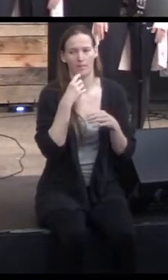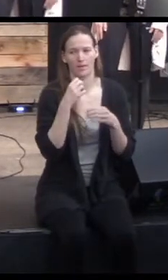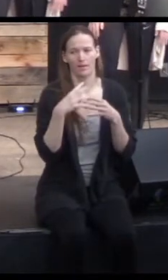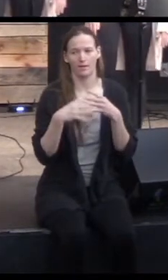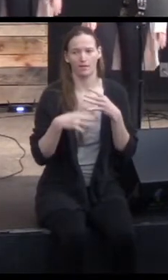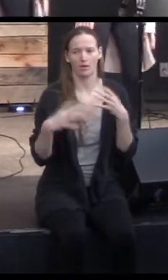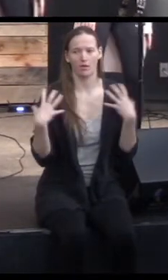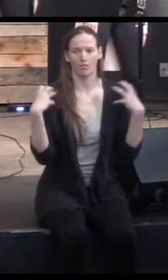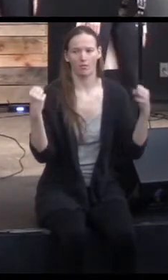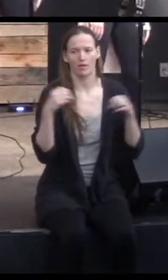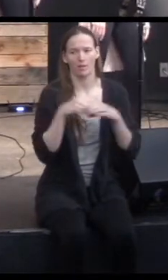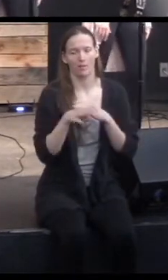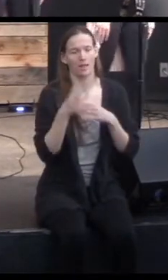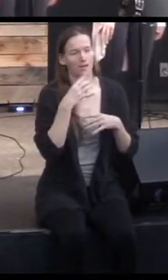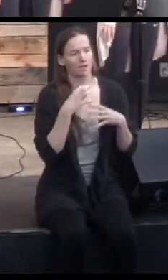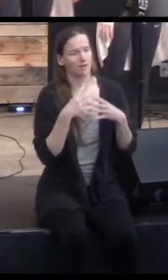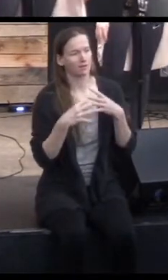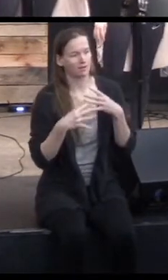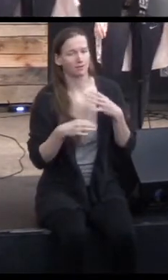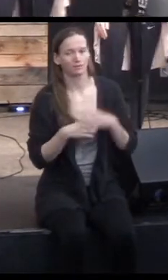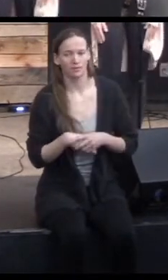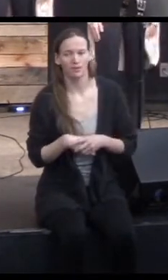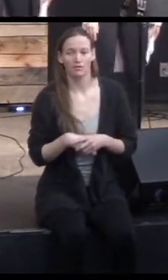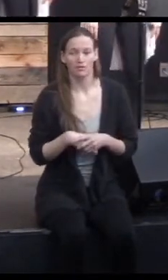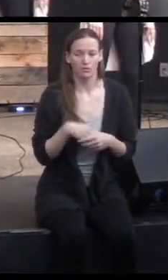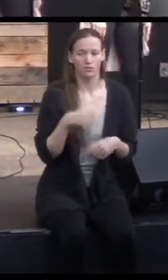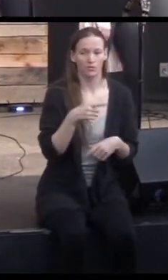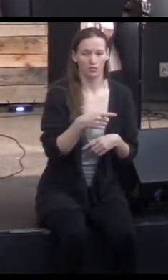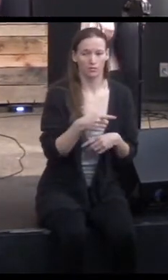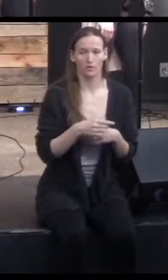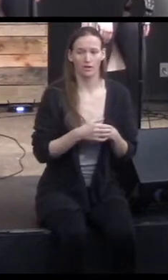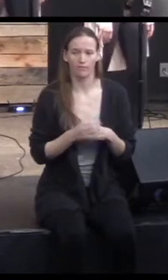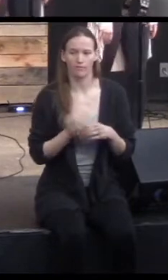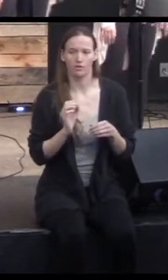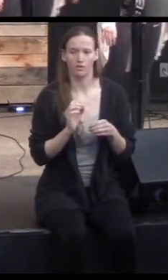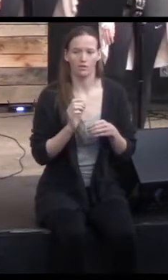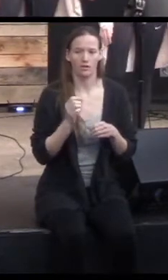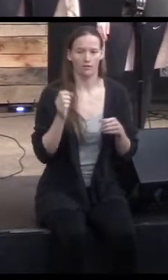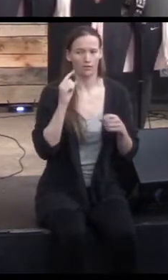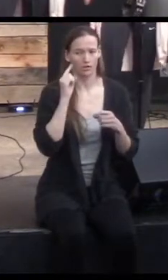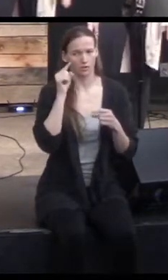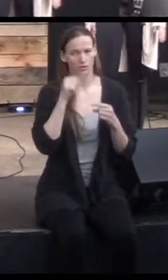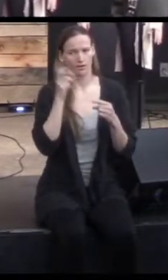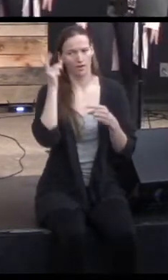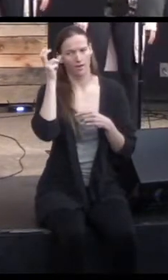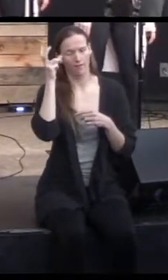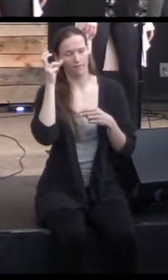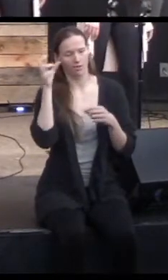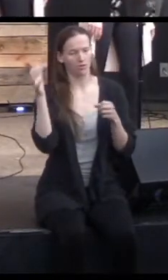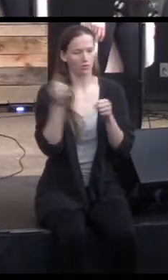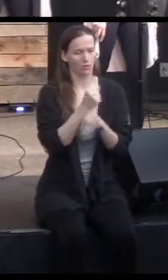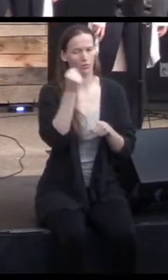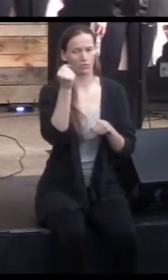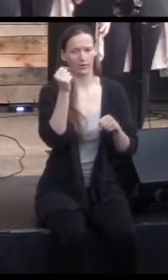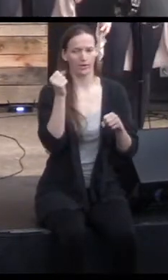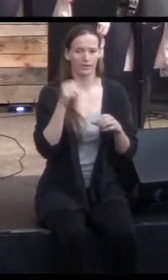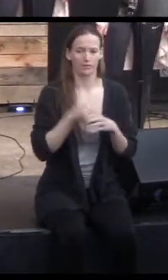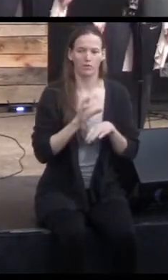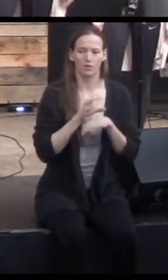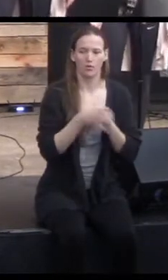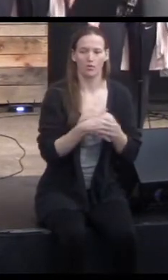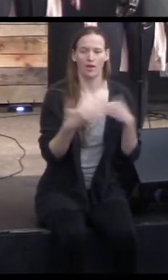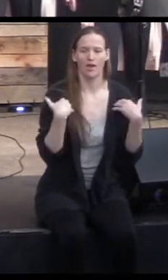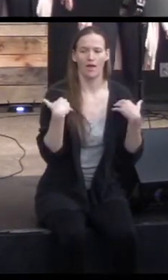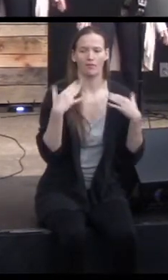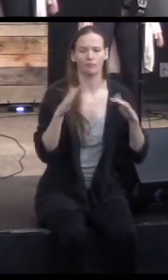blood, power in the blood. Would you or evil a victory win? There is